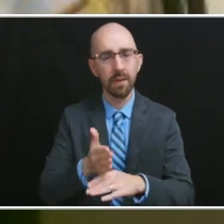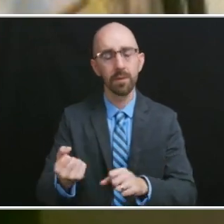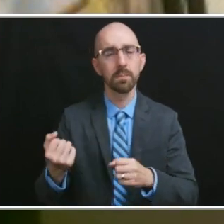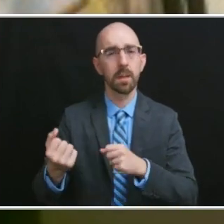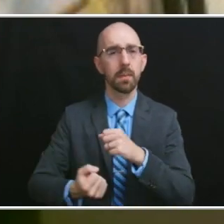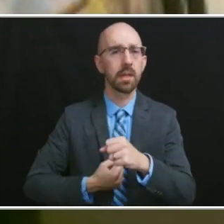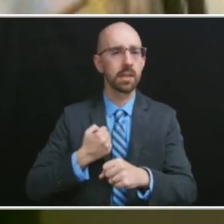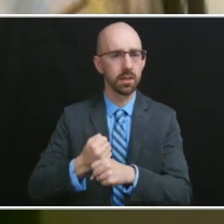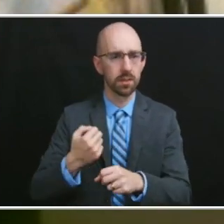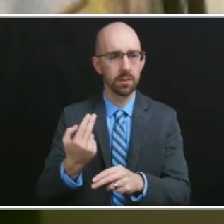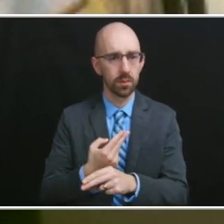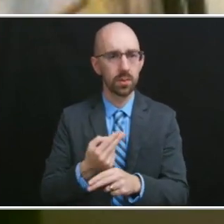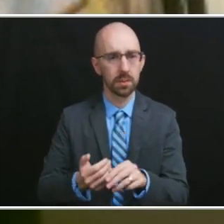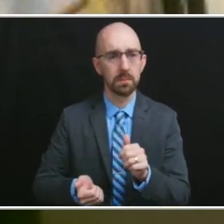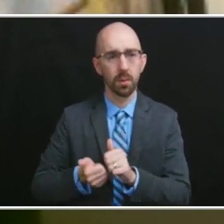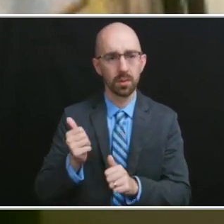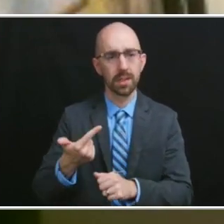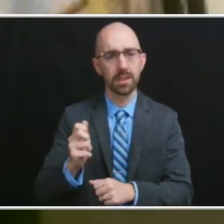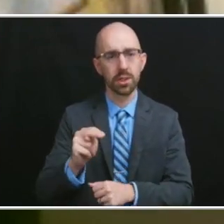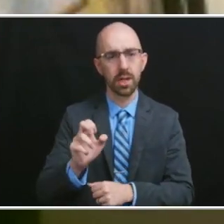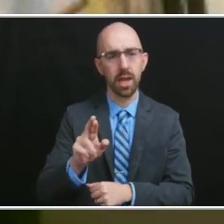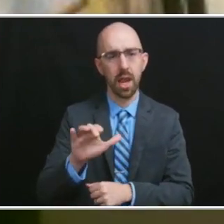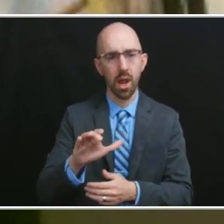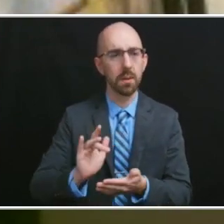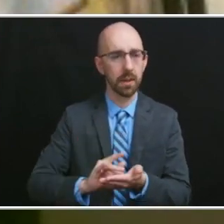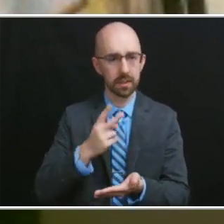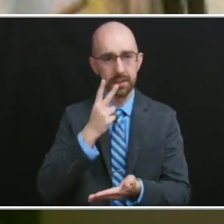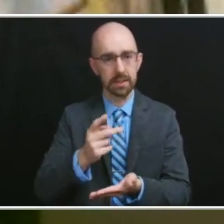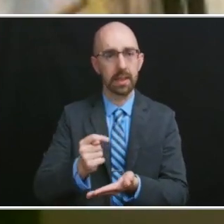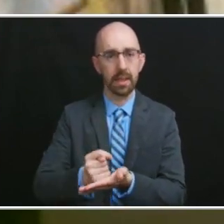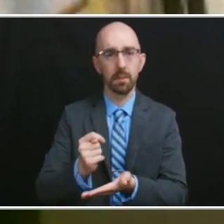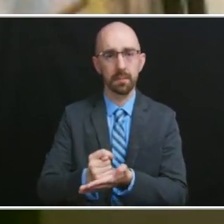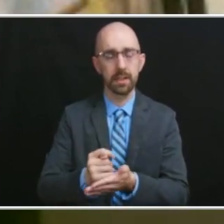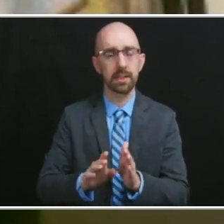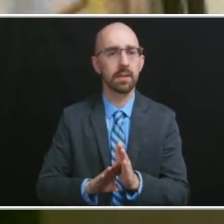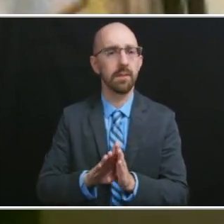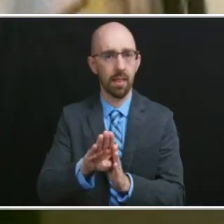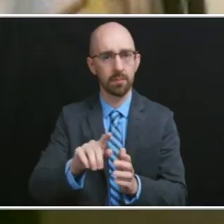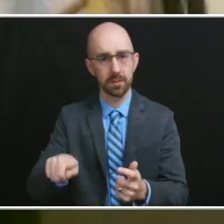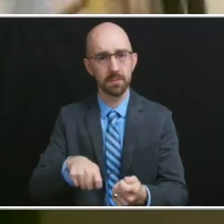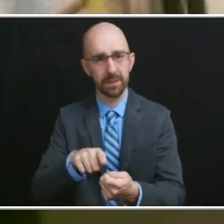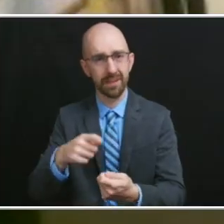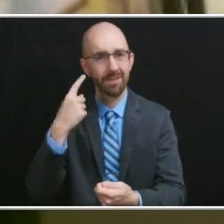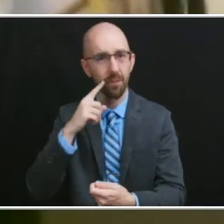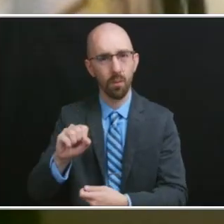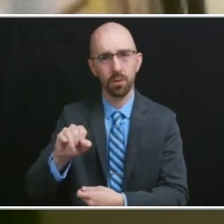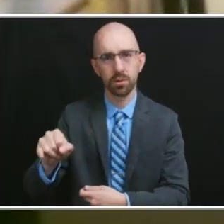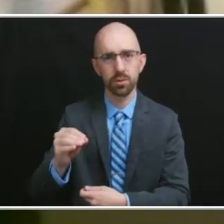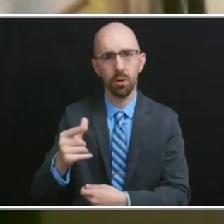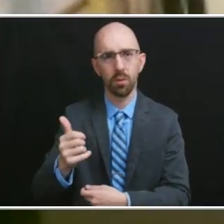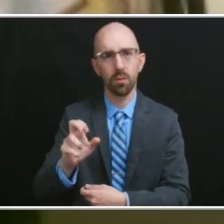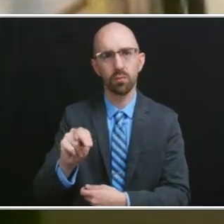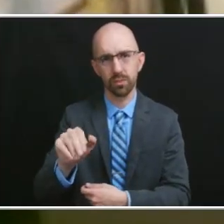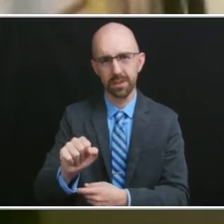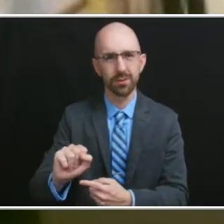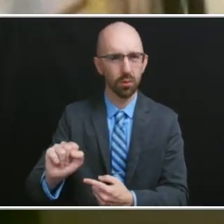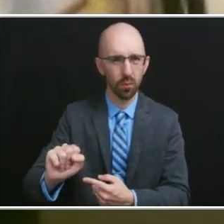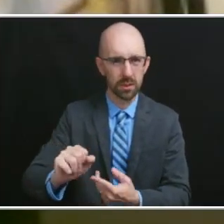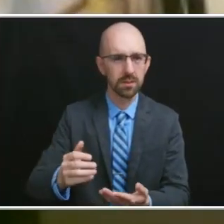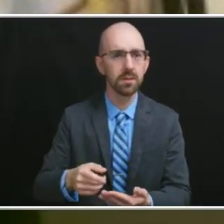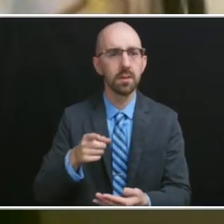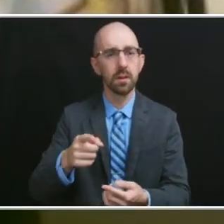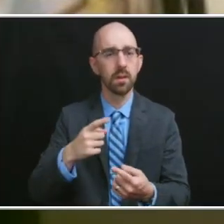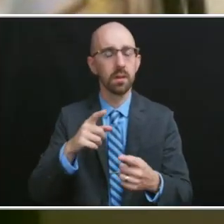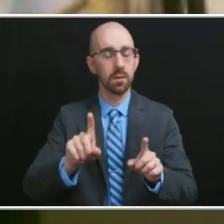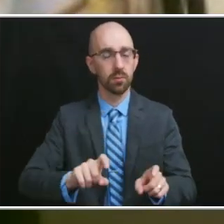using mostly generic medications, we finally see therapies developed specifically for Sjögren's. And if those trials keep succeeding